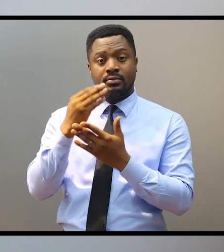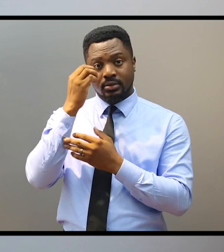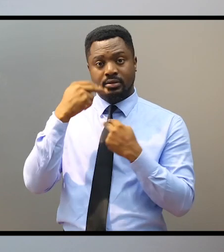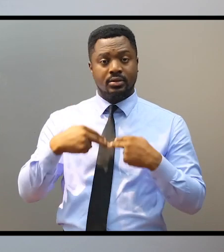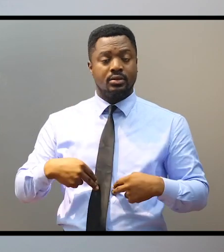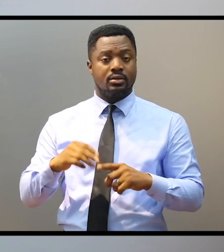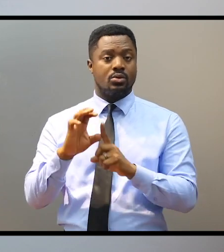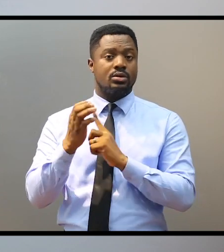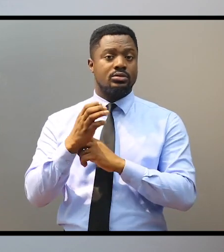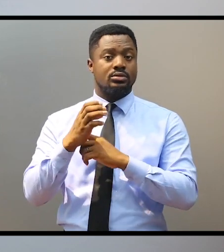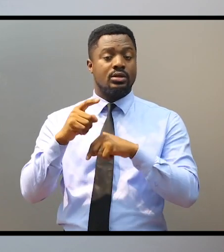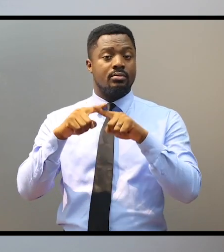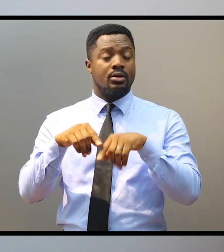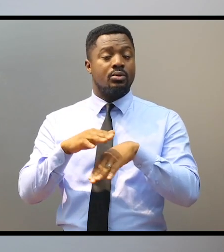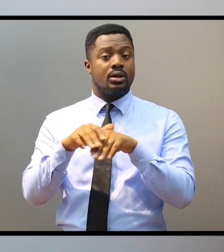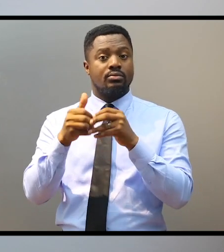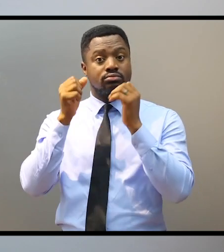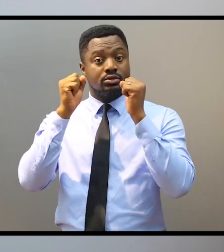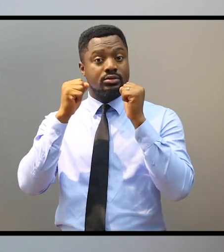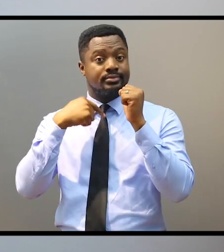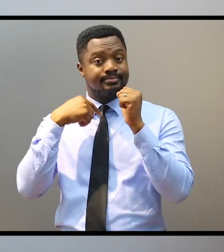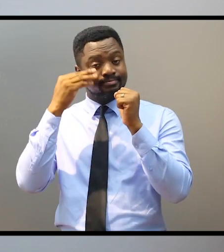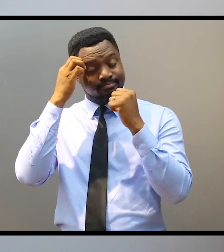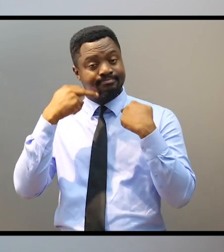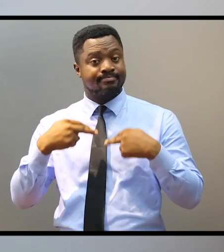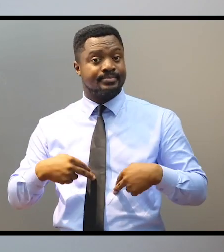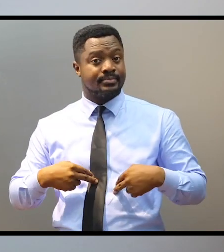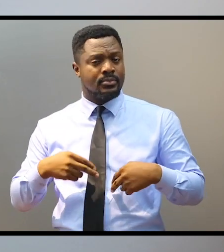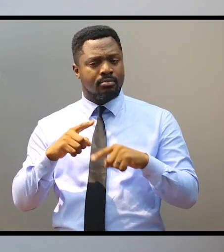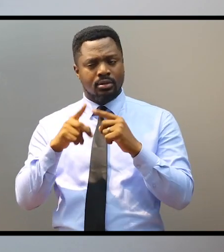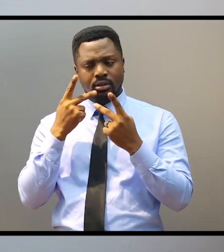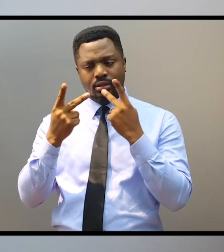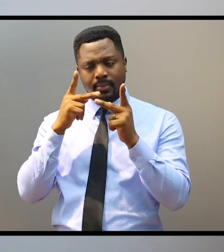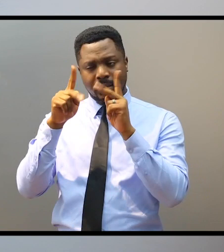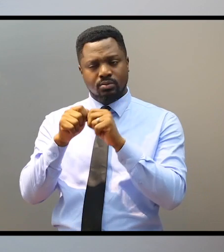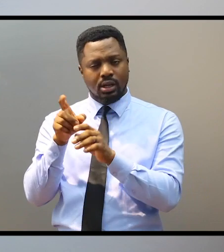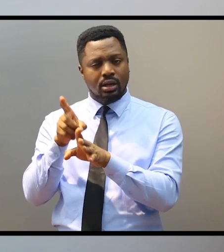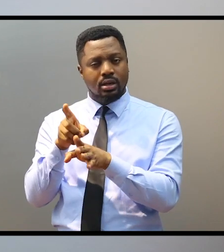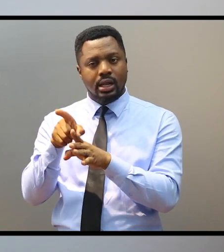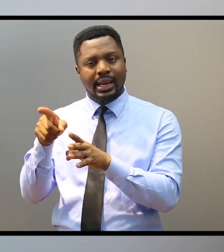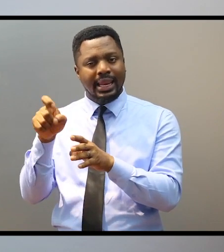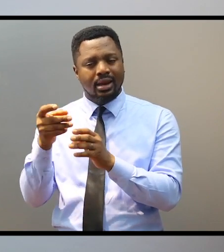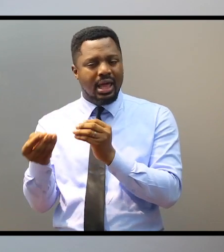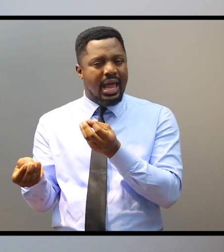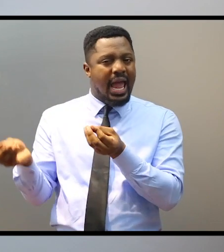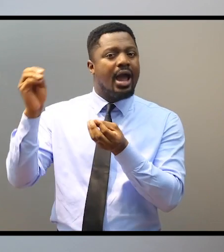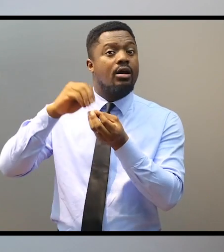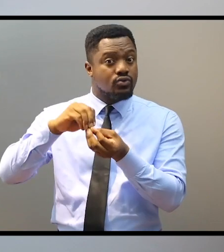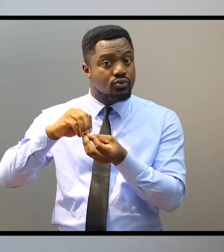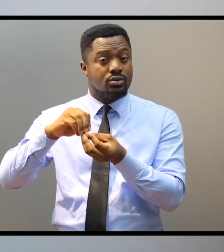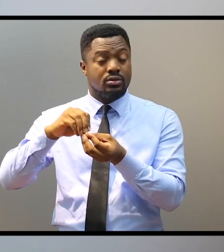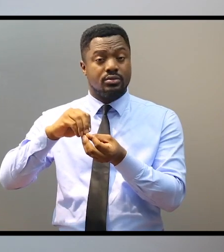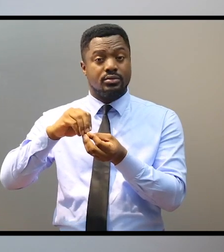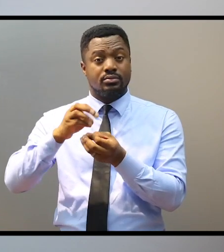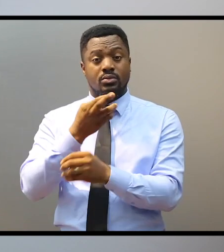any mental health condition based on the severity. However, you realize that when it comes to persons with disabilities, they might need extra